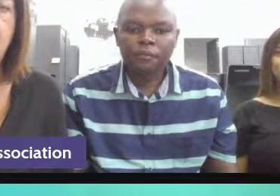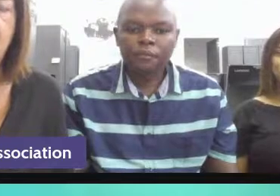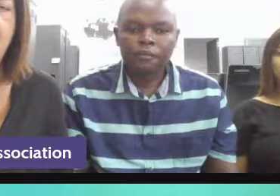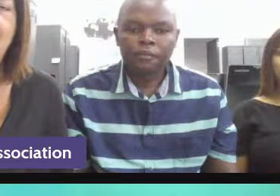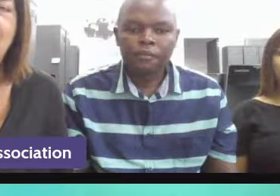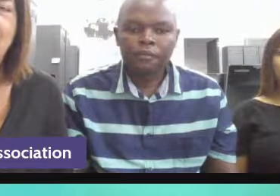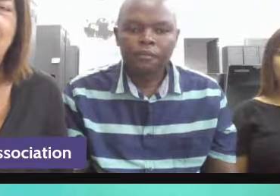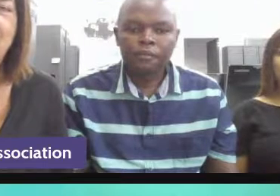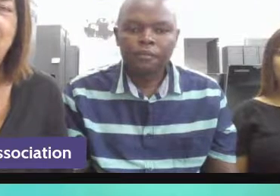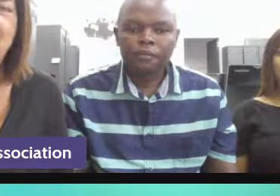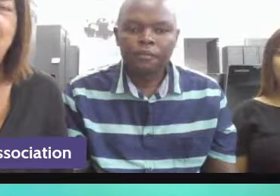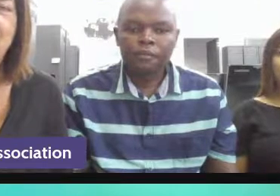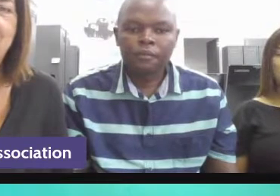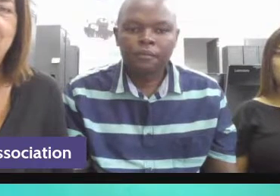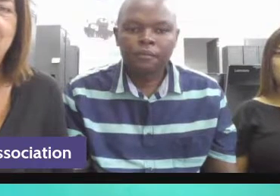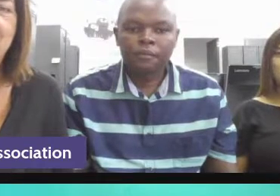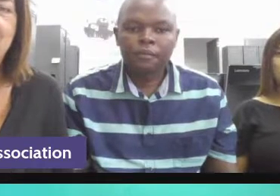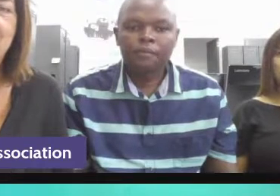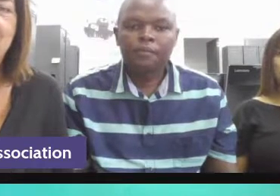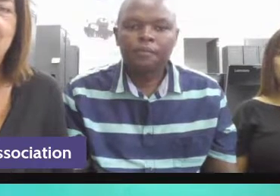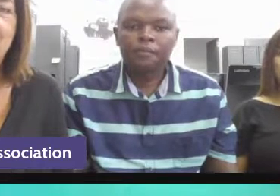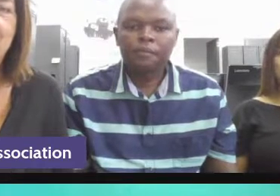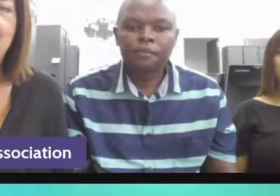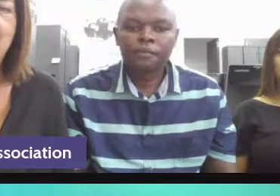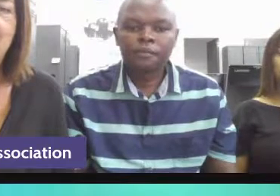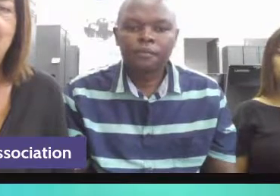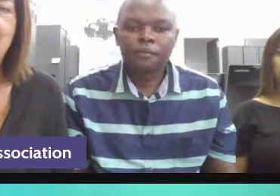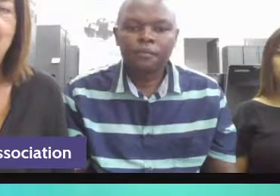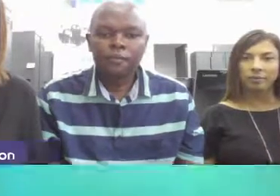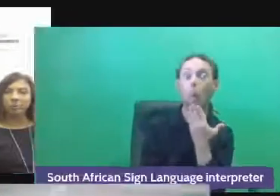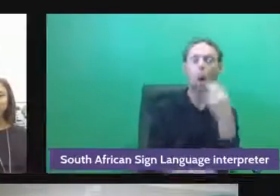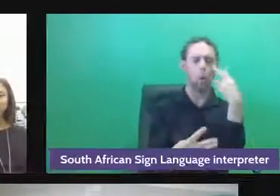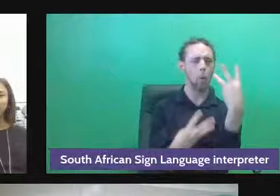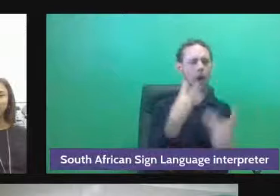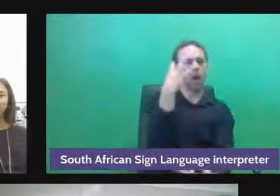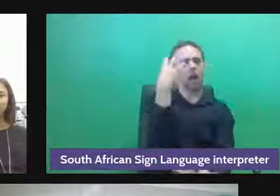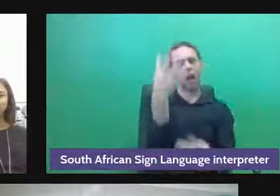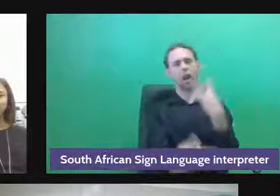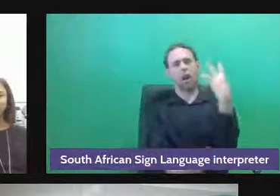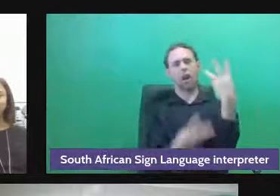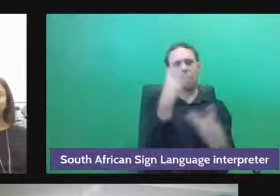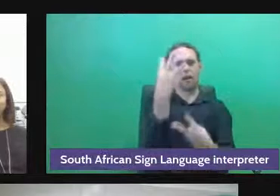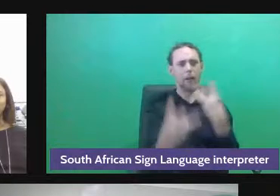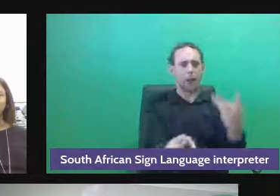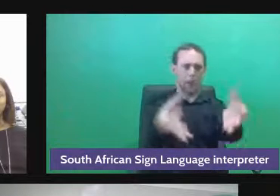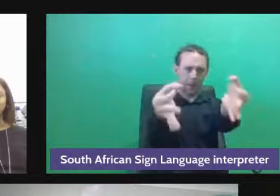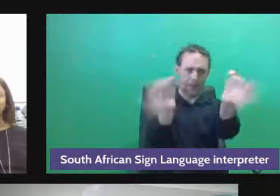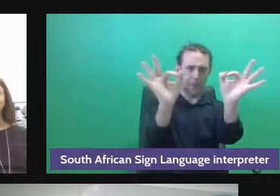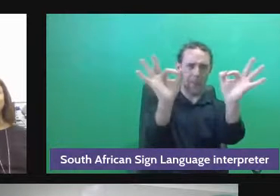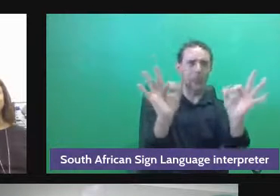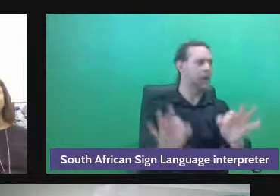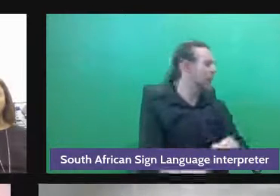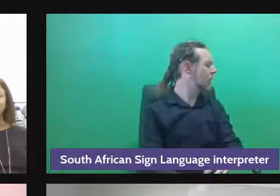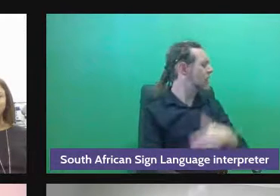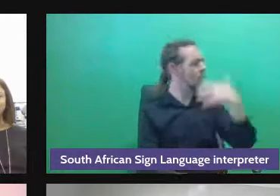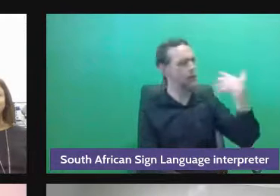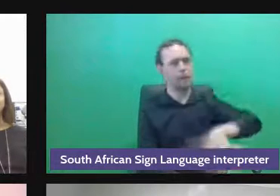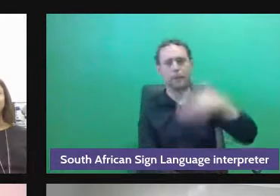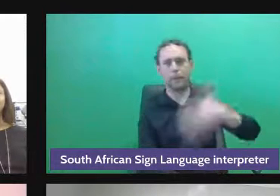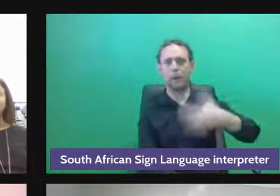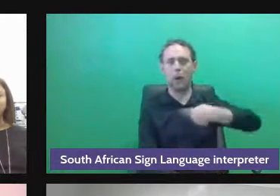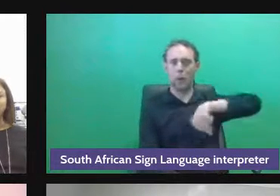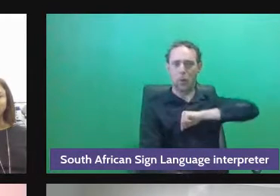panelists who are doing incredible work around this topic that we will be, breaking down in our session